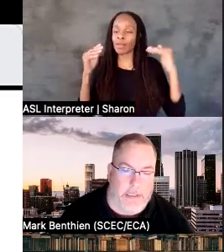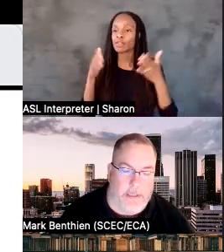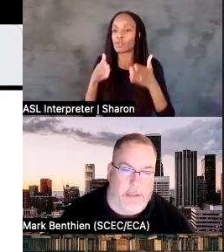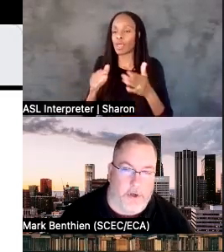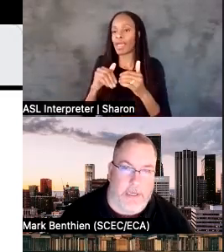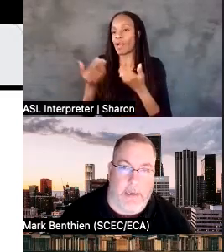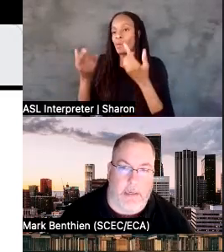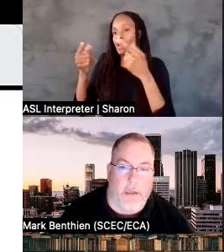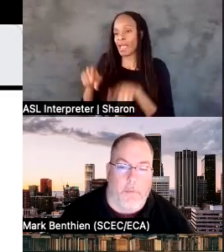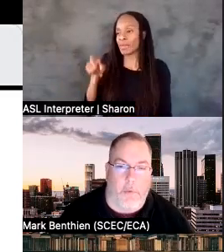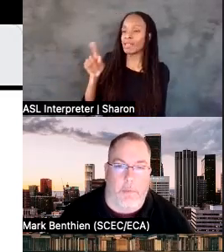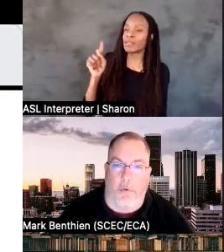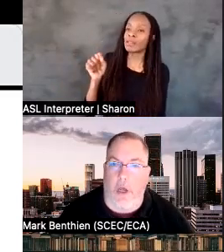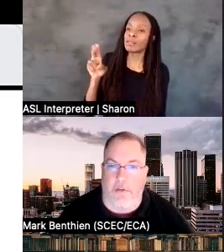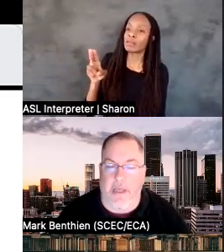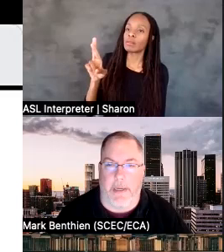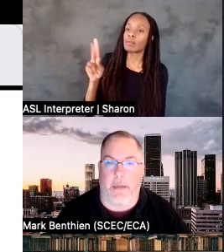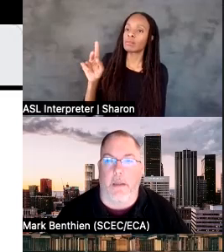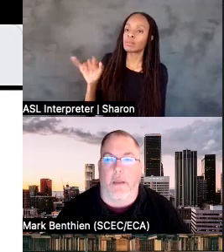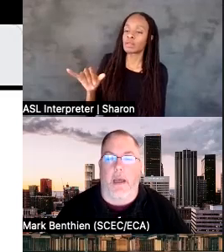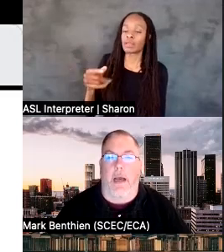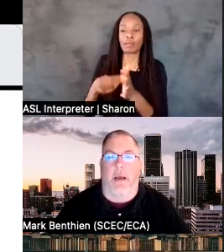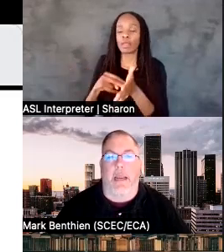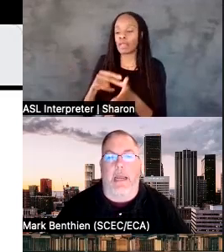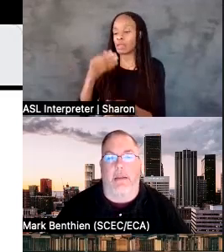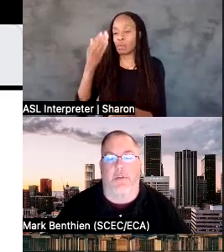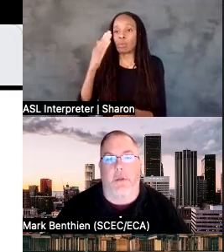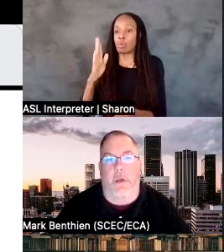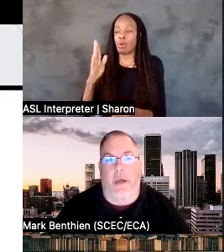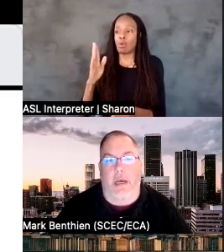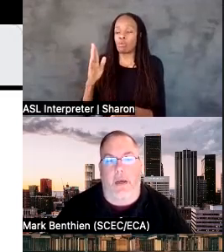in Turkey, meaning we won't know it's coming.